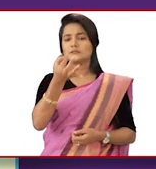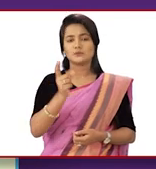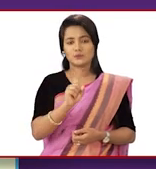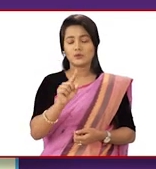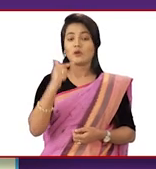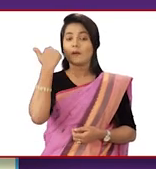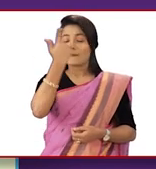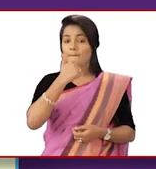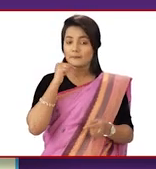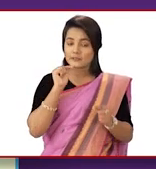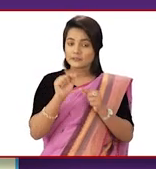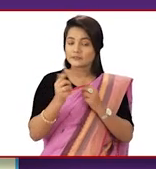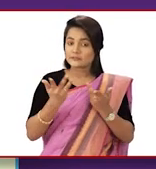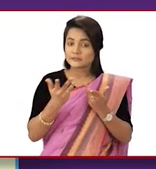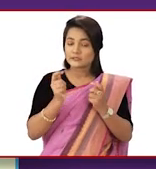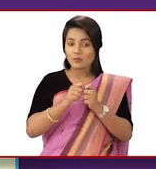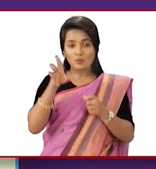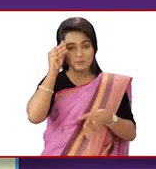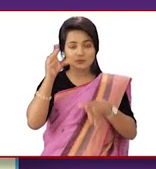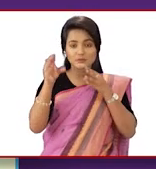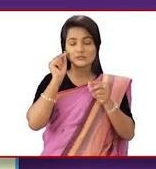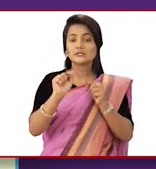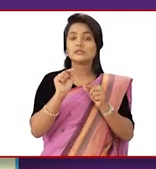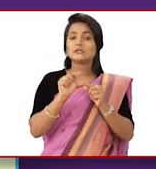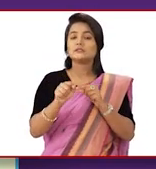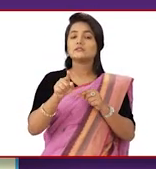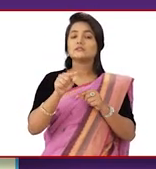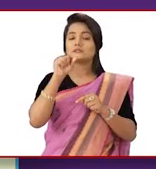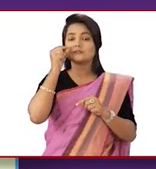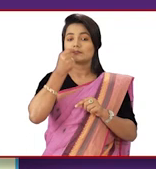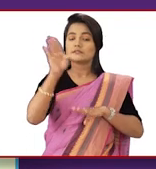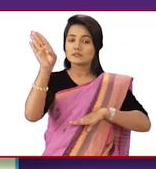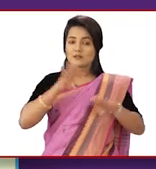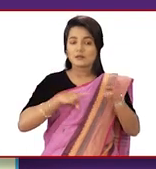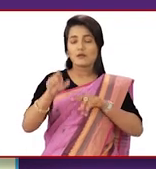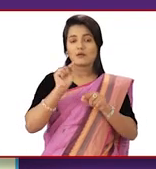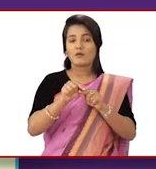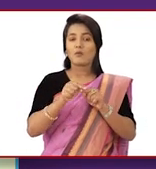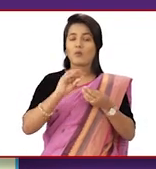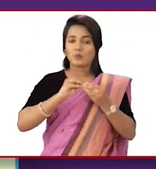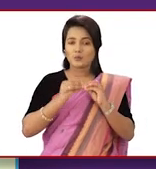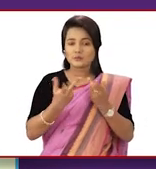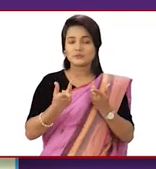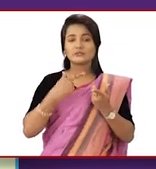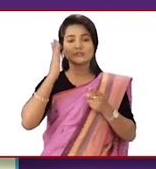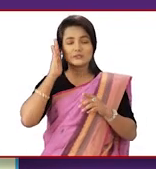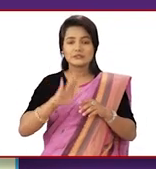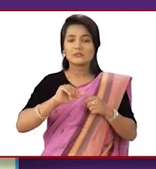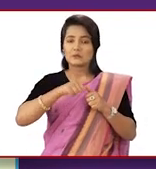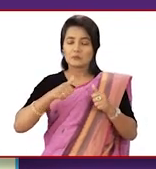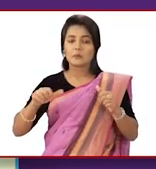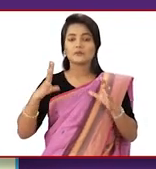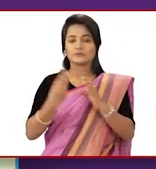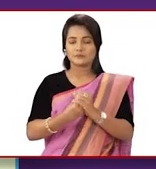people perceive it. And we need to understand gender inequality as a systemic problem and not just isolated incidences of